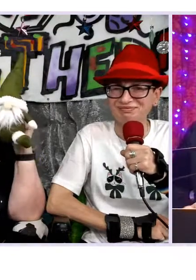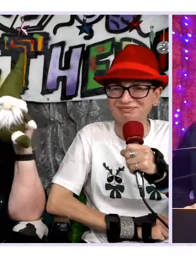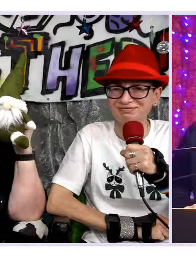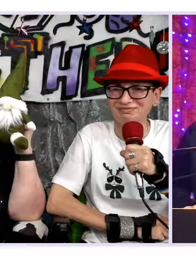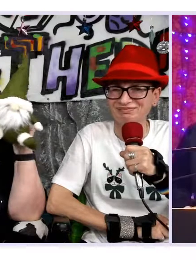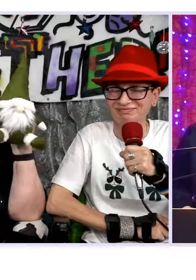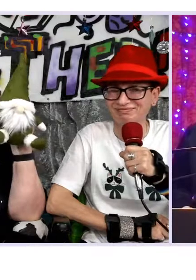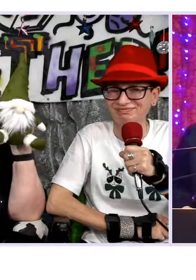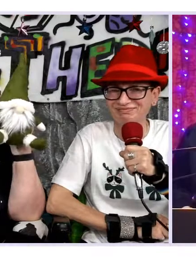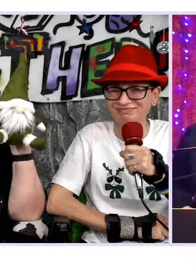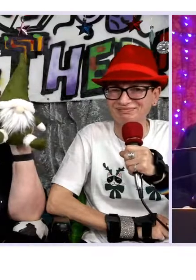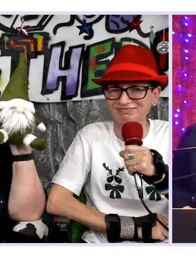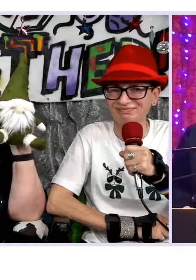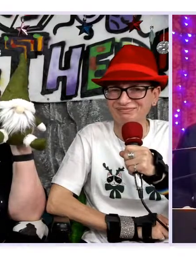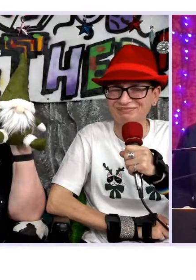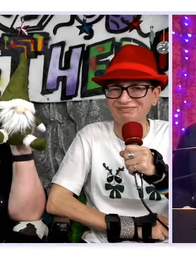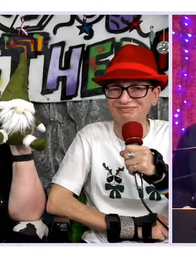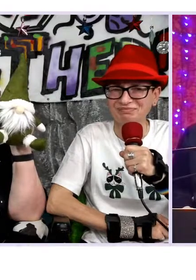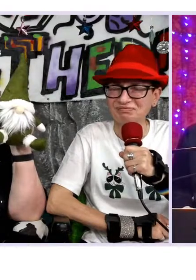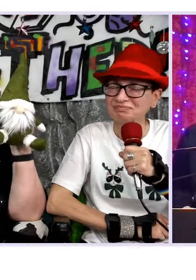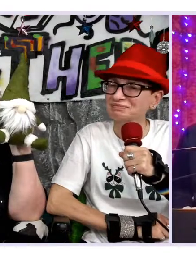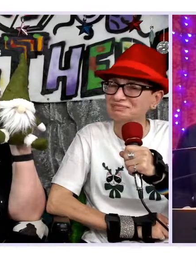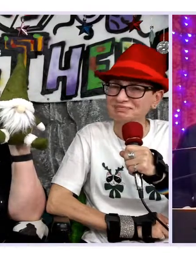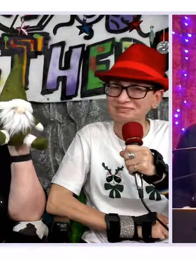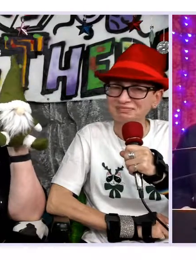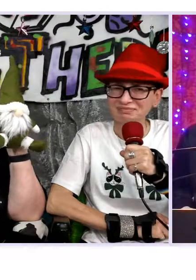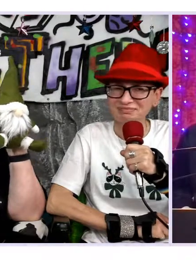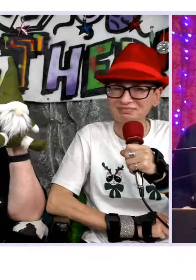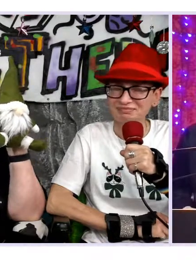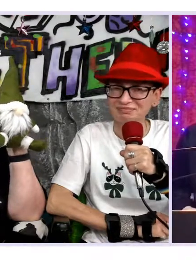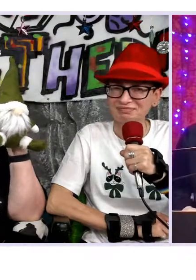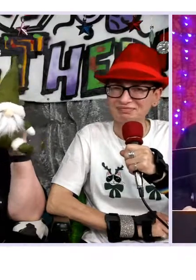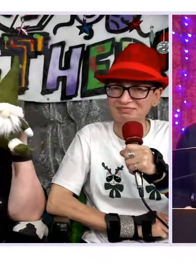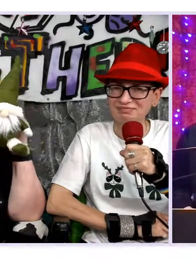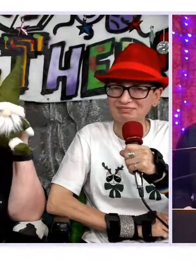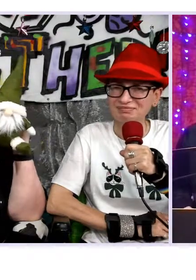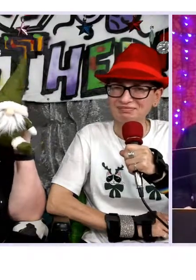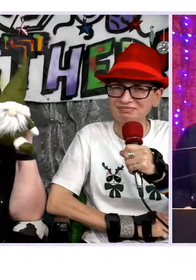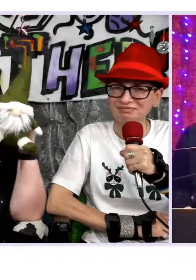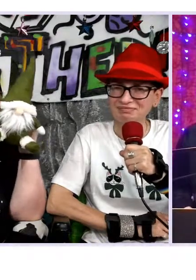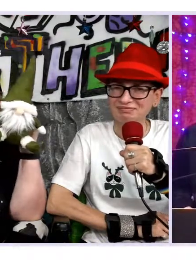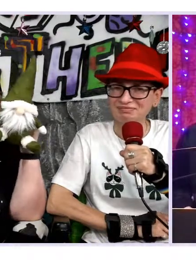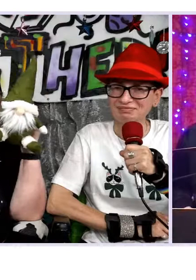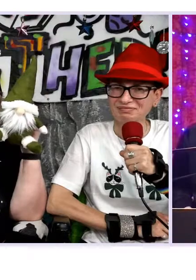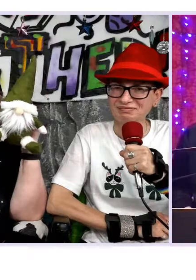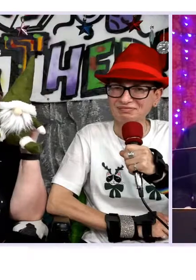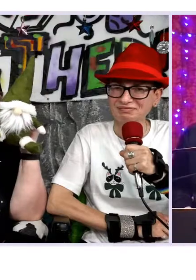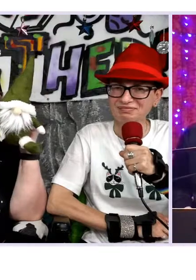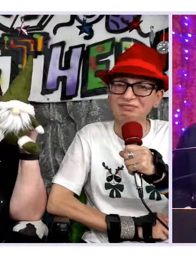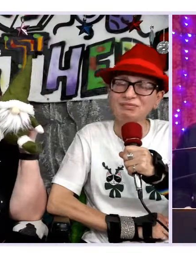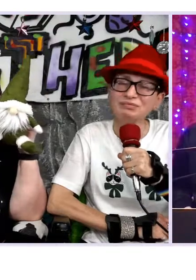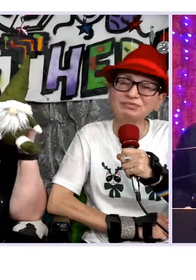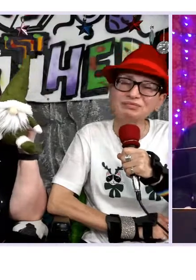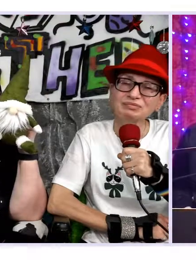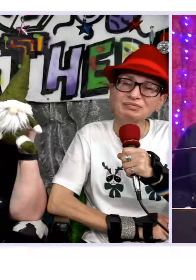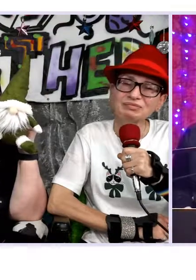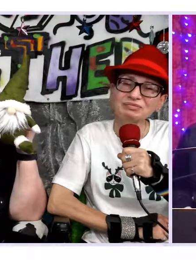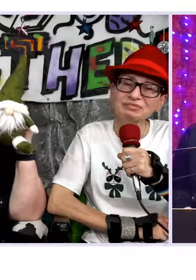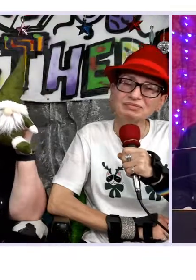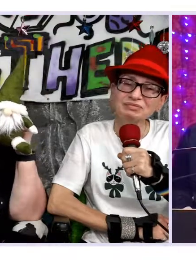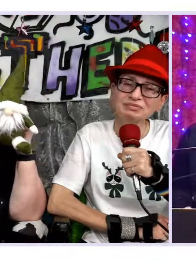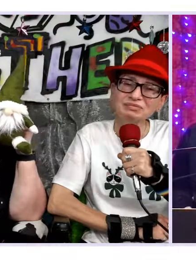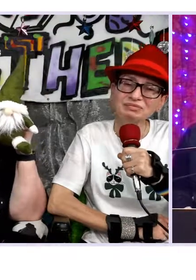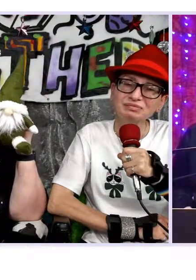not Teddy Troll Christmassy thing, who won last week, and indeed we have this week one of our